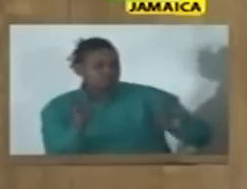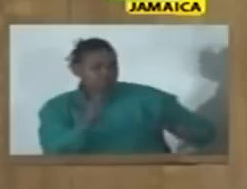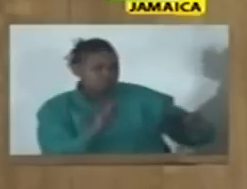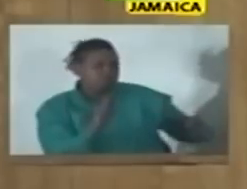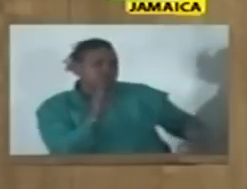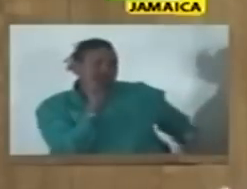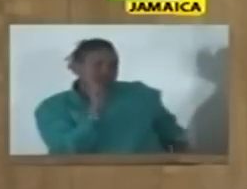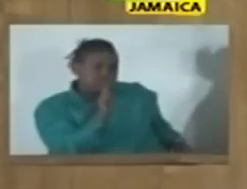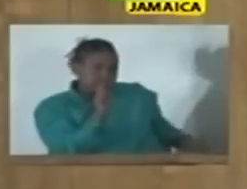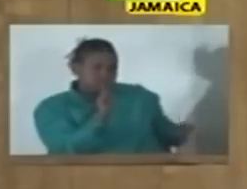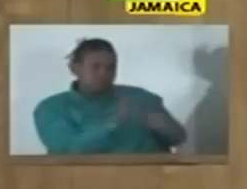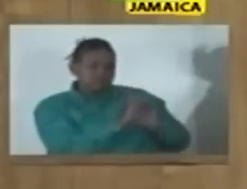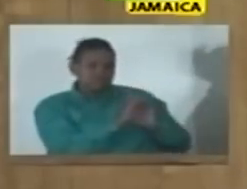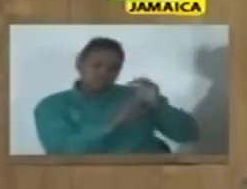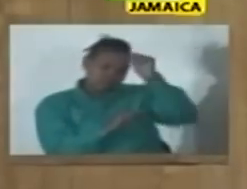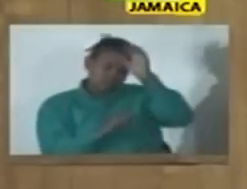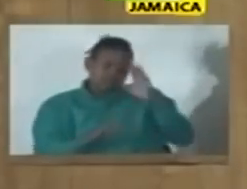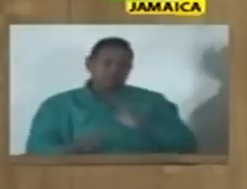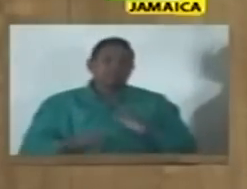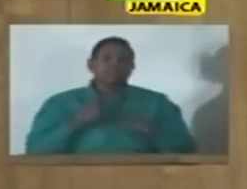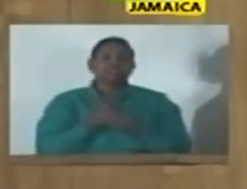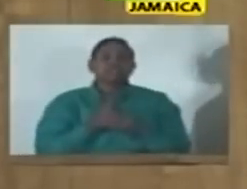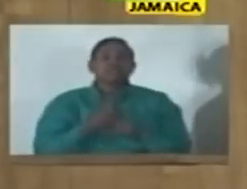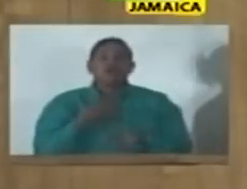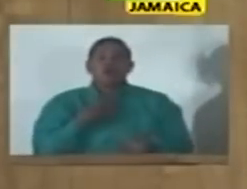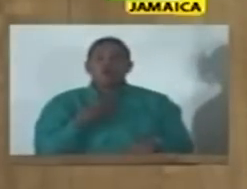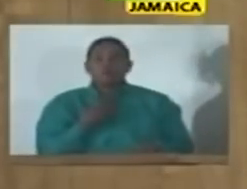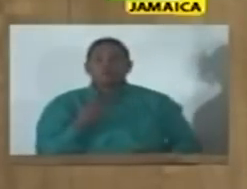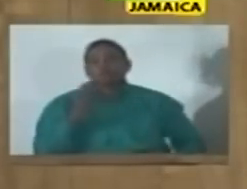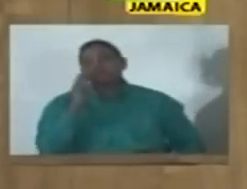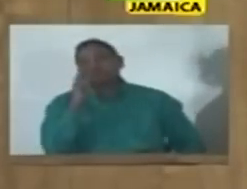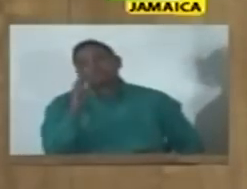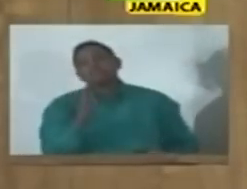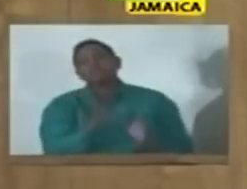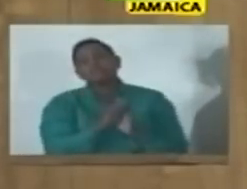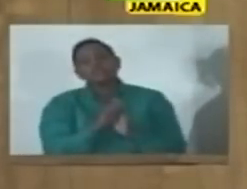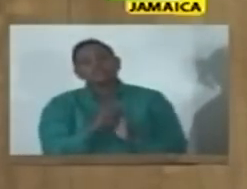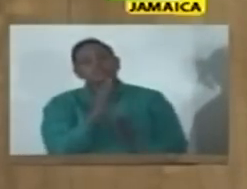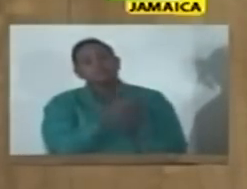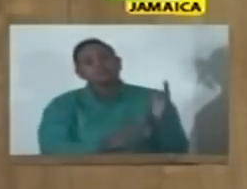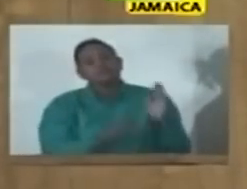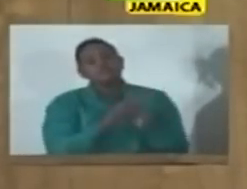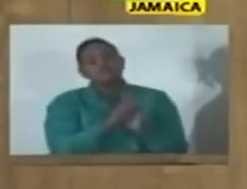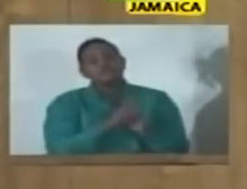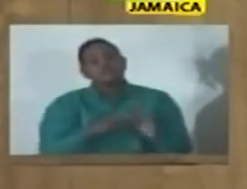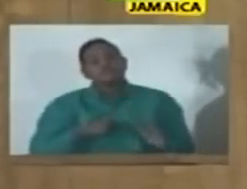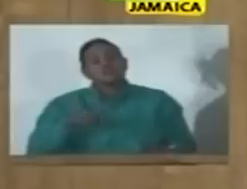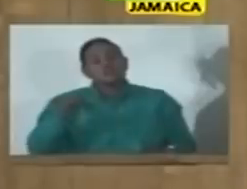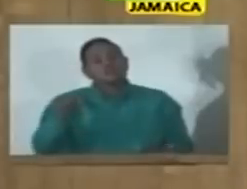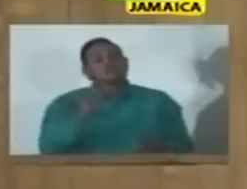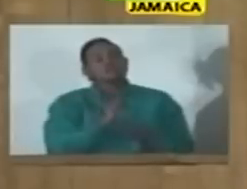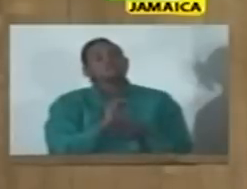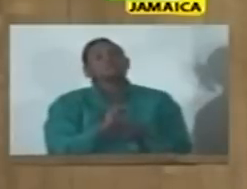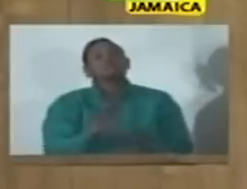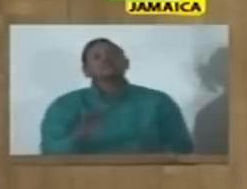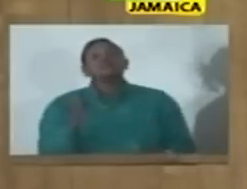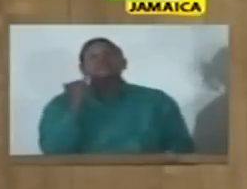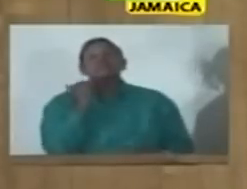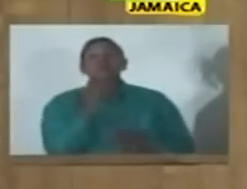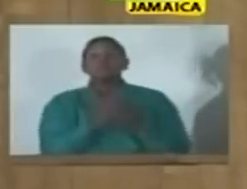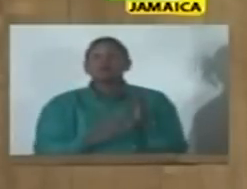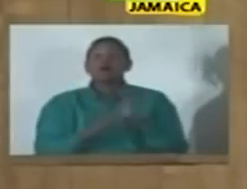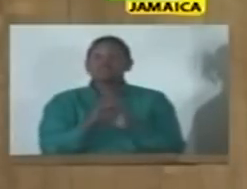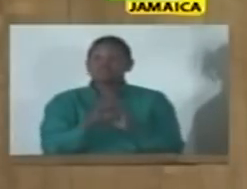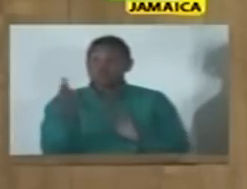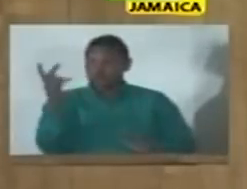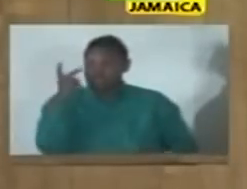the men and the complaints. Part of the video, and I want to ask the minister this, if part of the video you